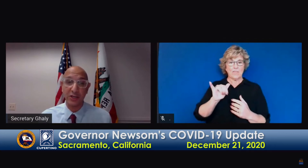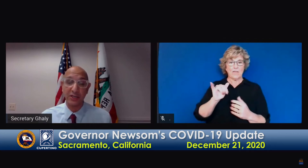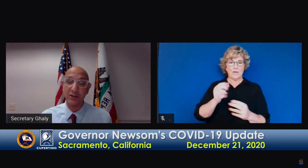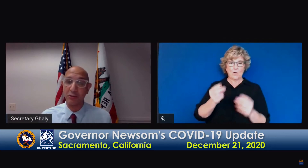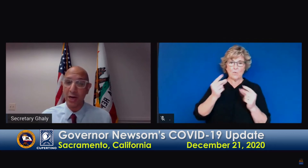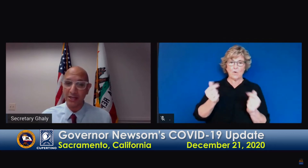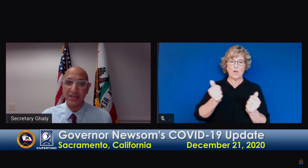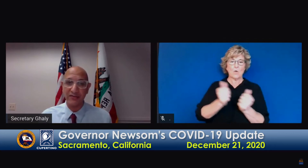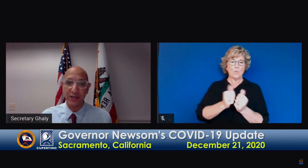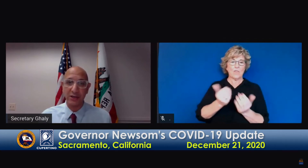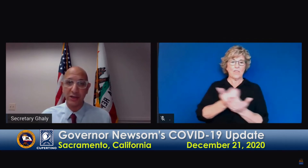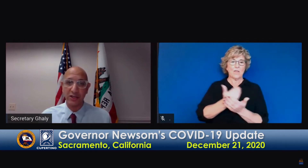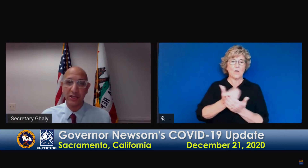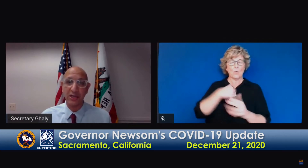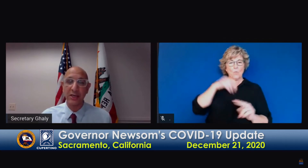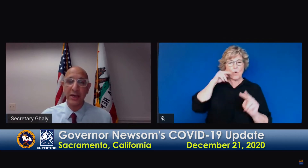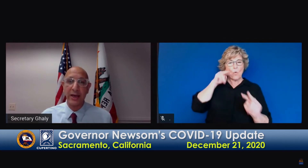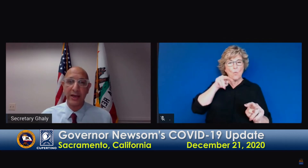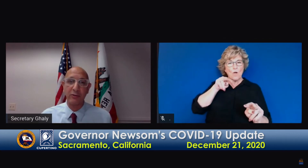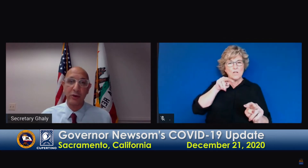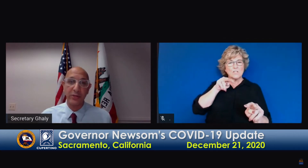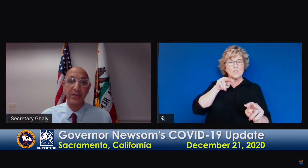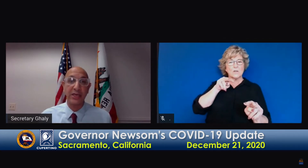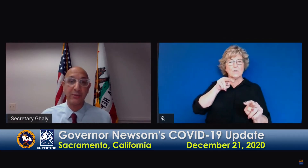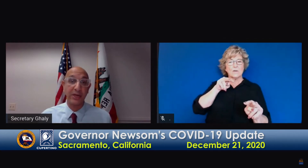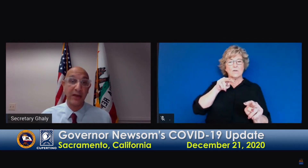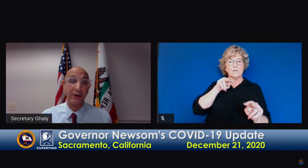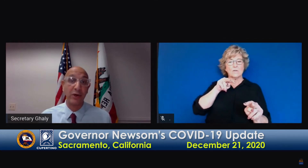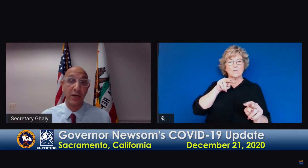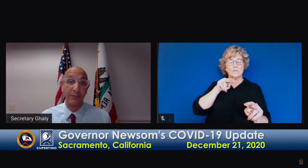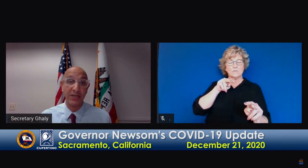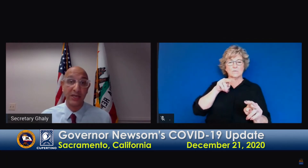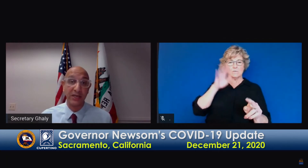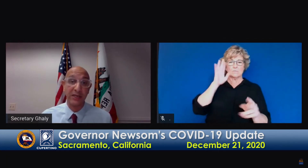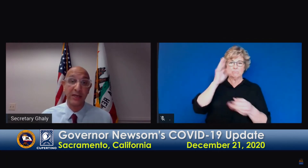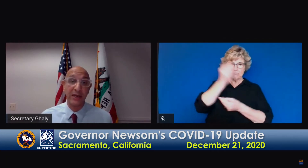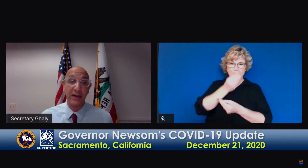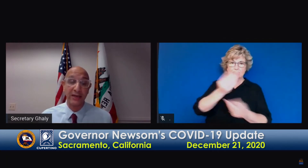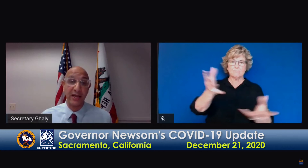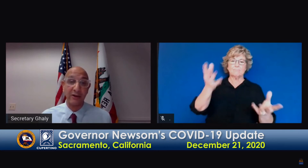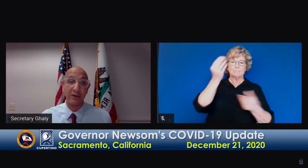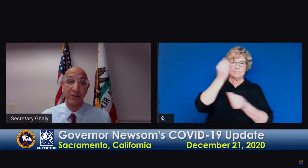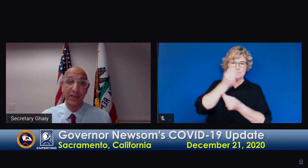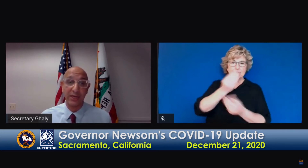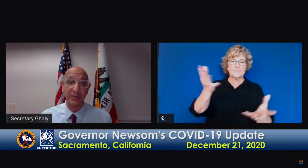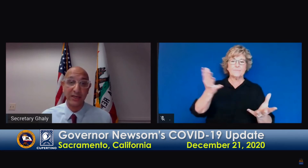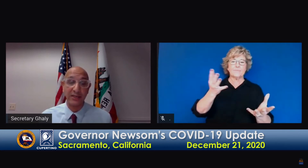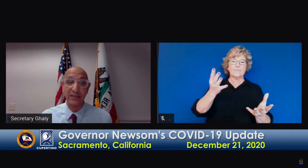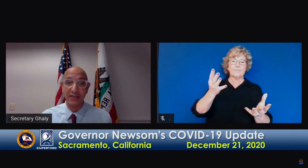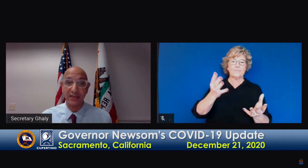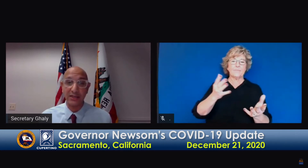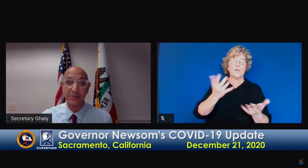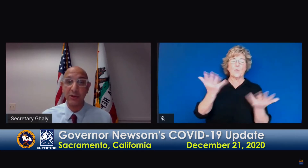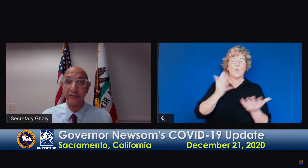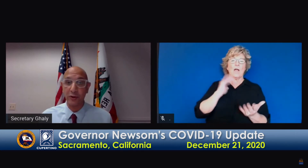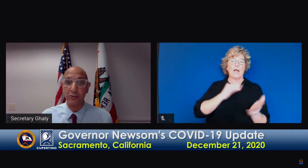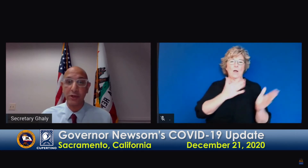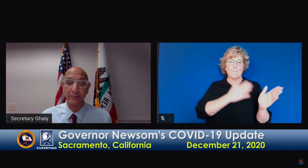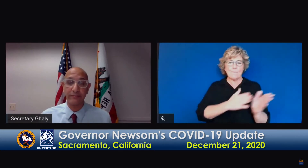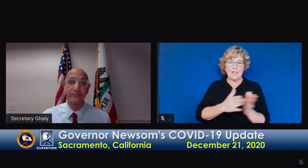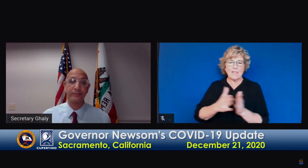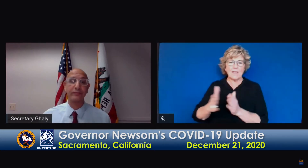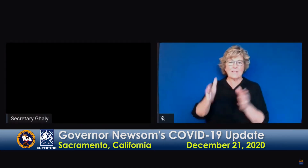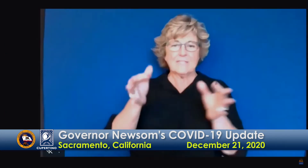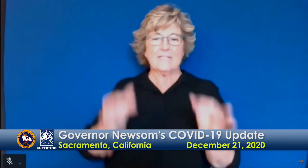this new strain. So we're watching this very closely, and we'll be keeping everyone updated as our plans and decisions move